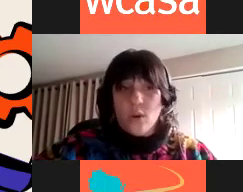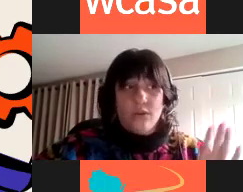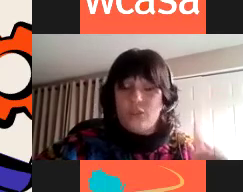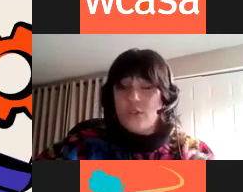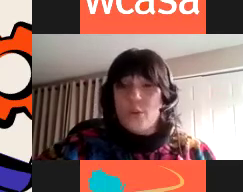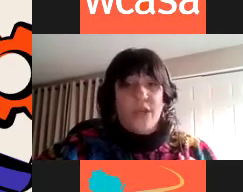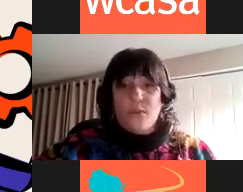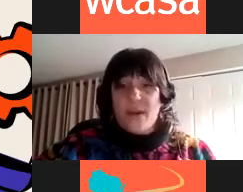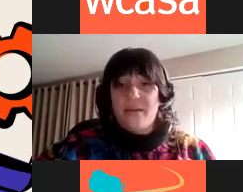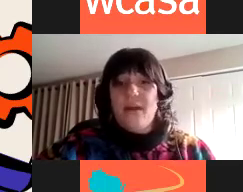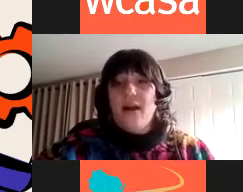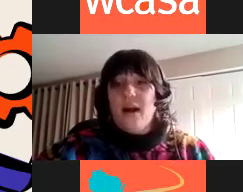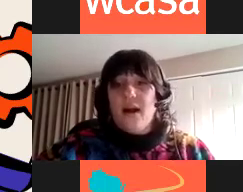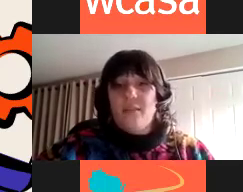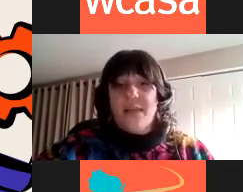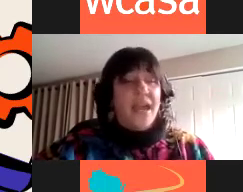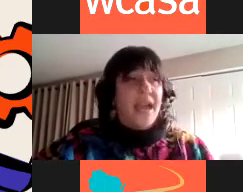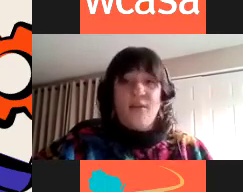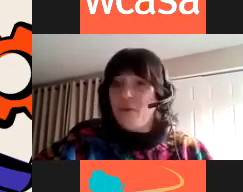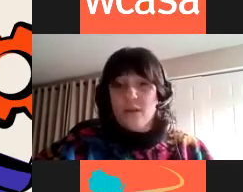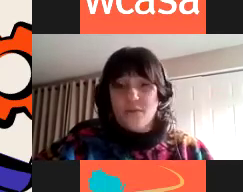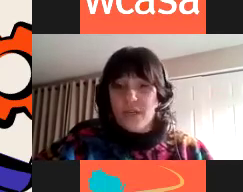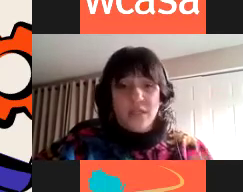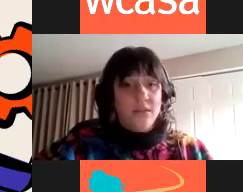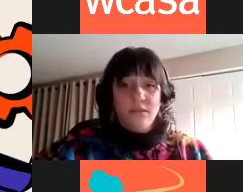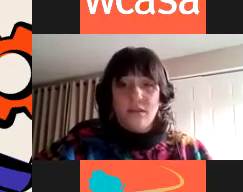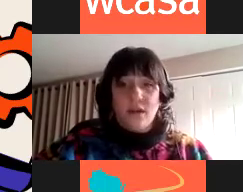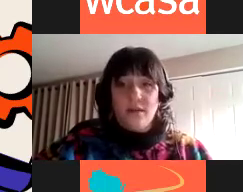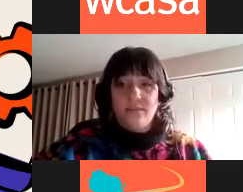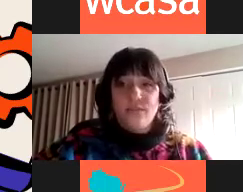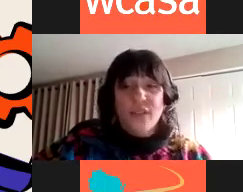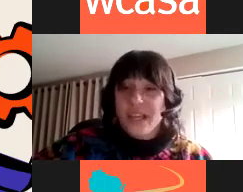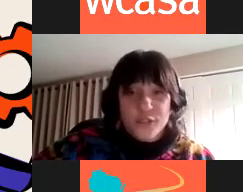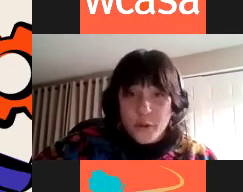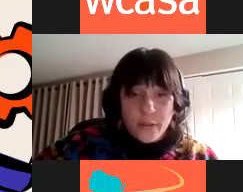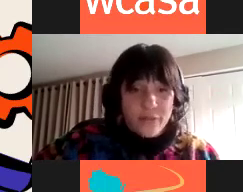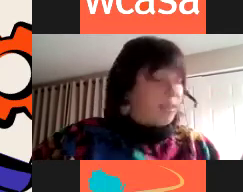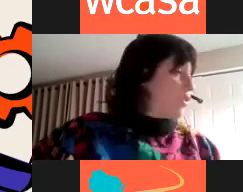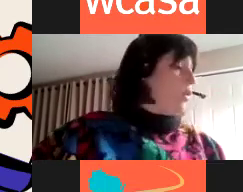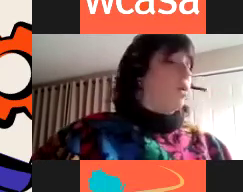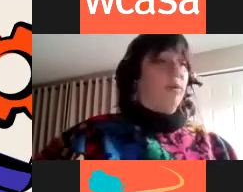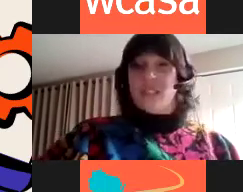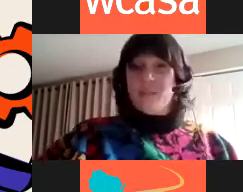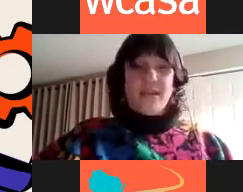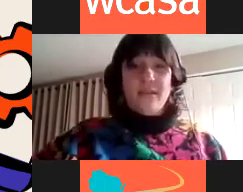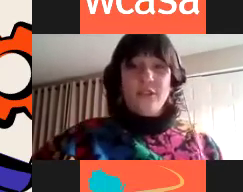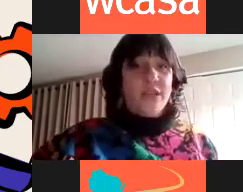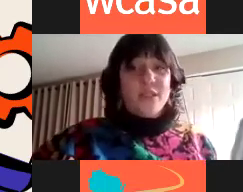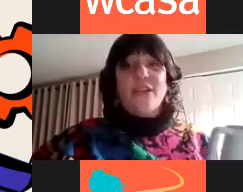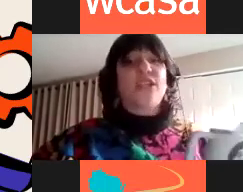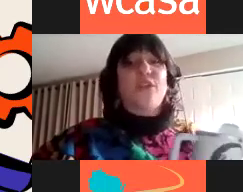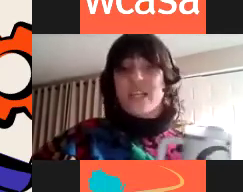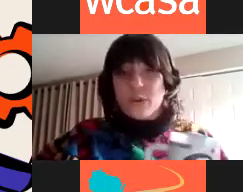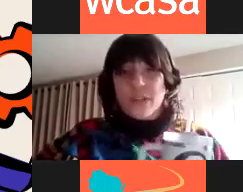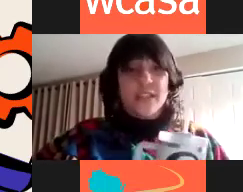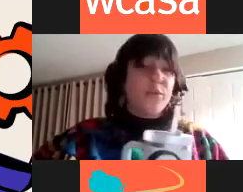screenshotting or just scrolling through it. And they have all the answers for you and everything. So you don't need to